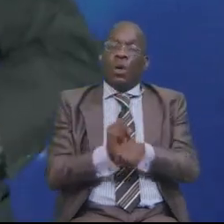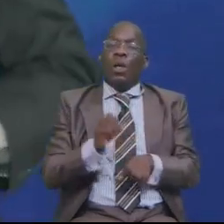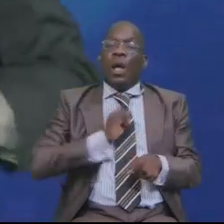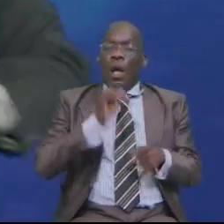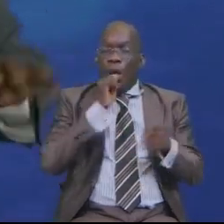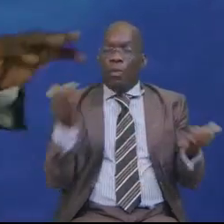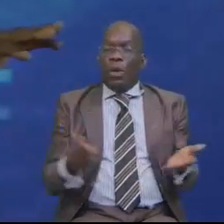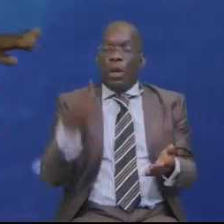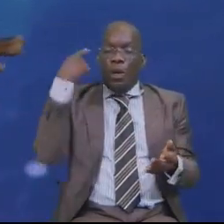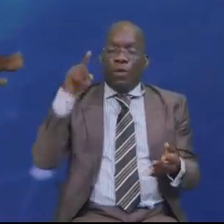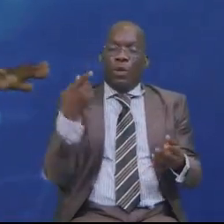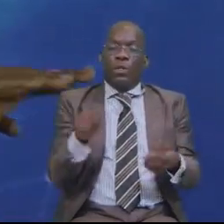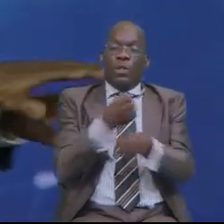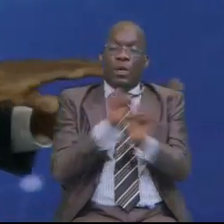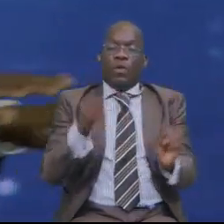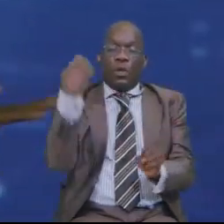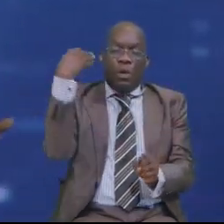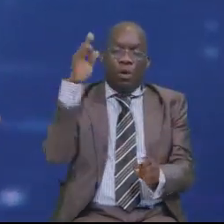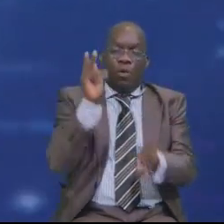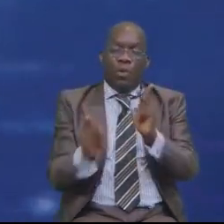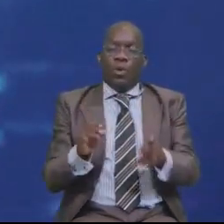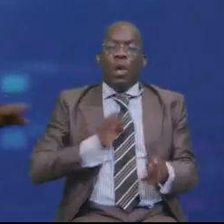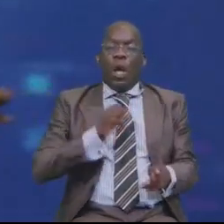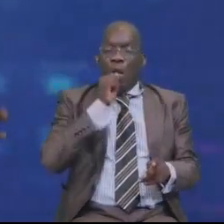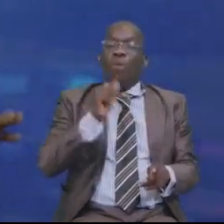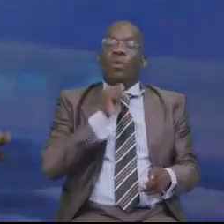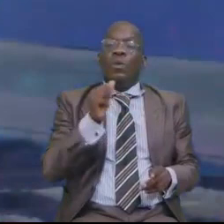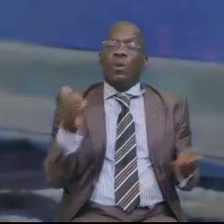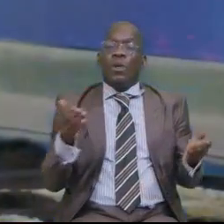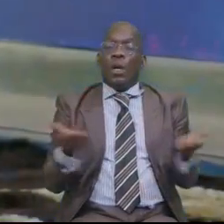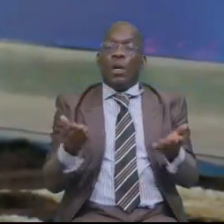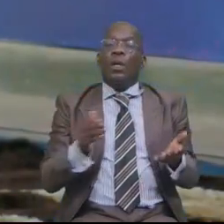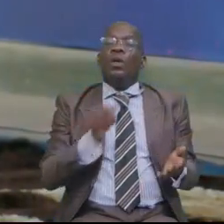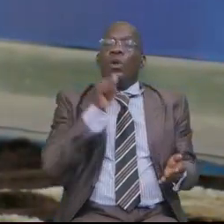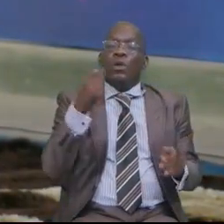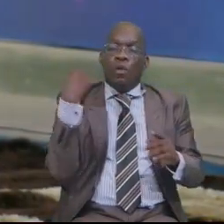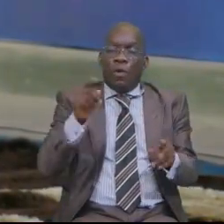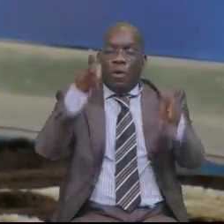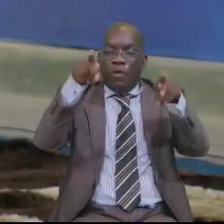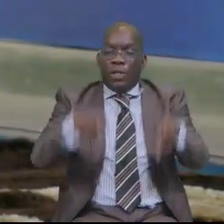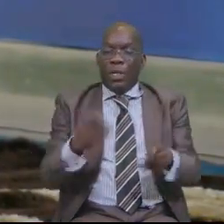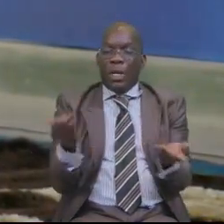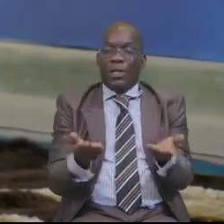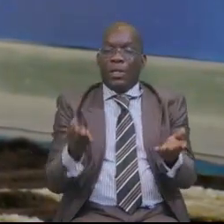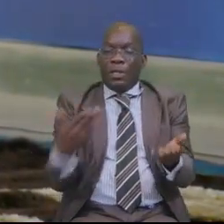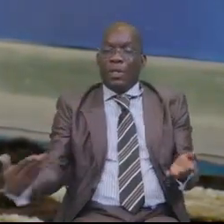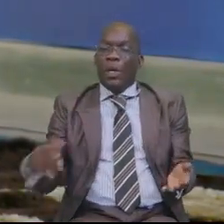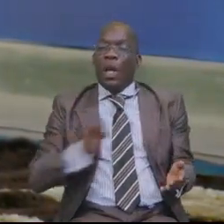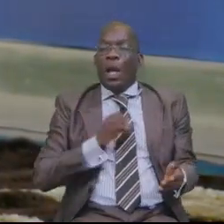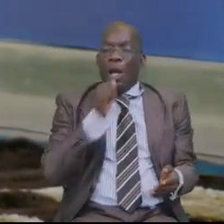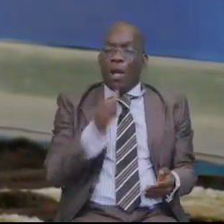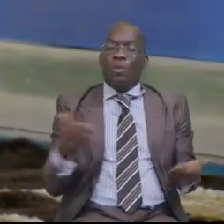humanity. I'm here not for political thing, for physical thing. I am here that I